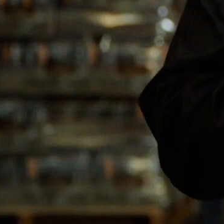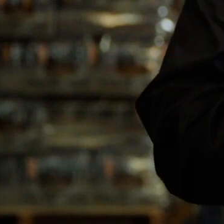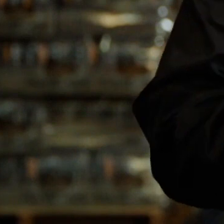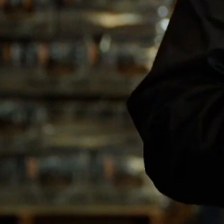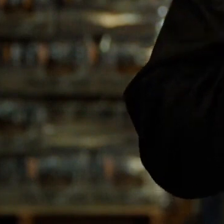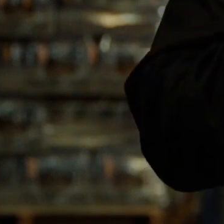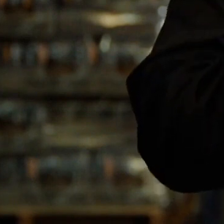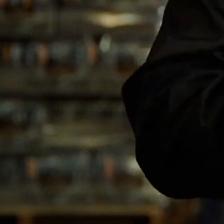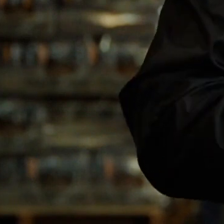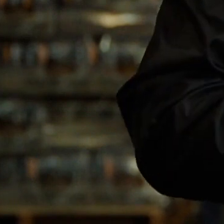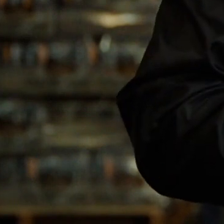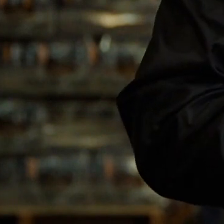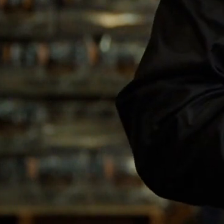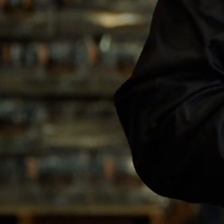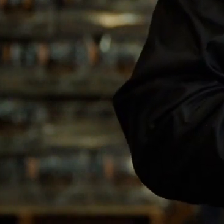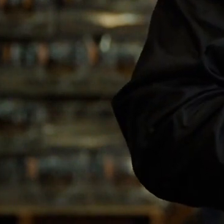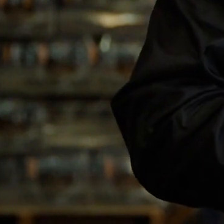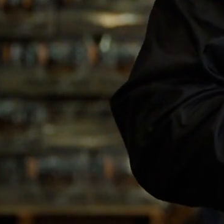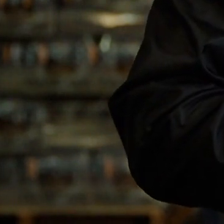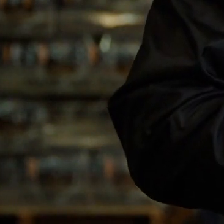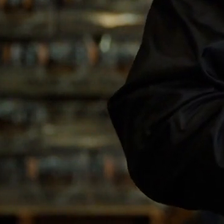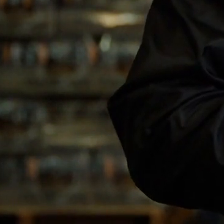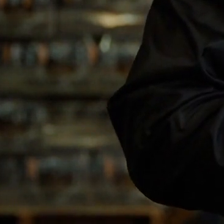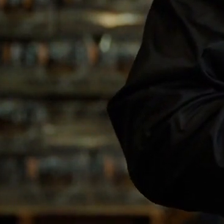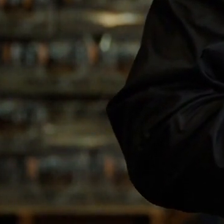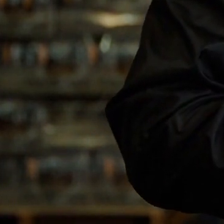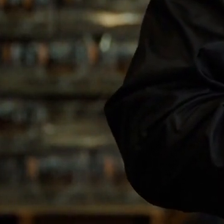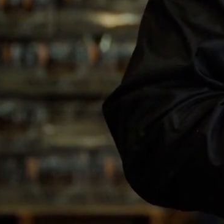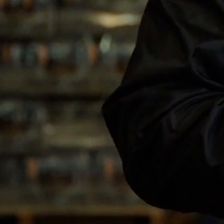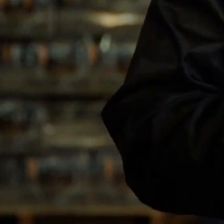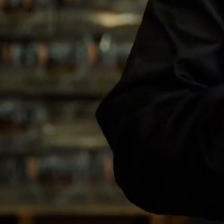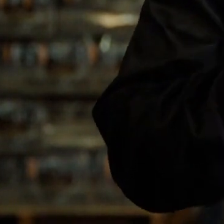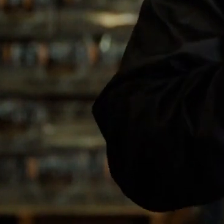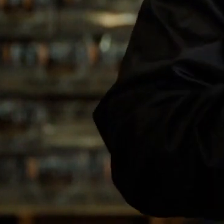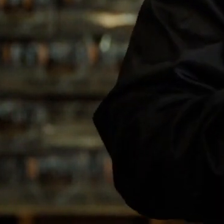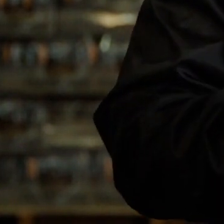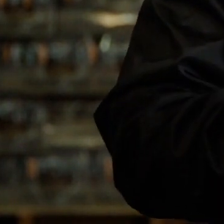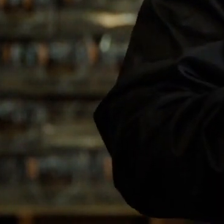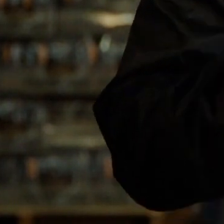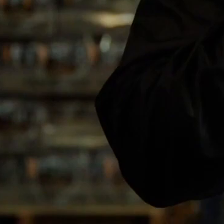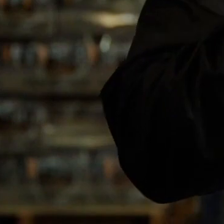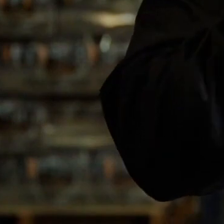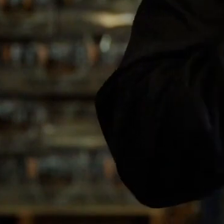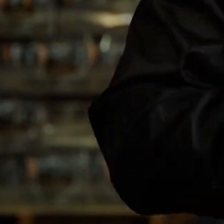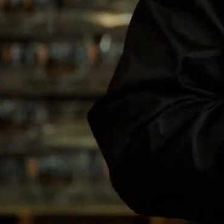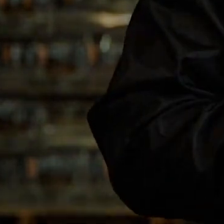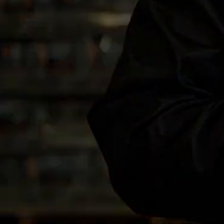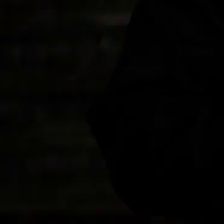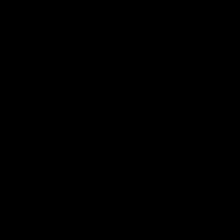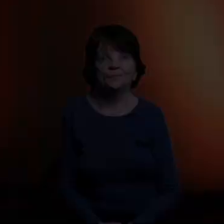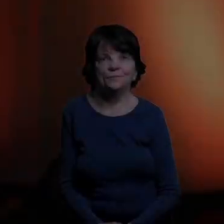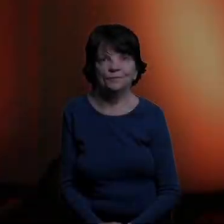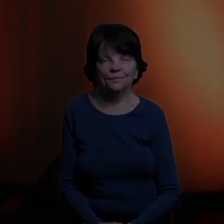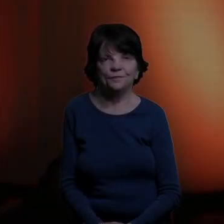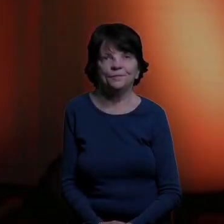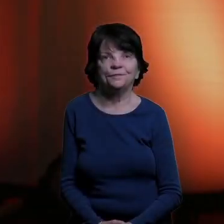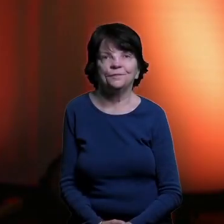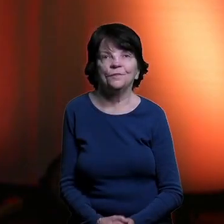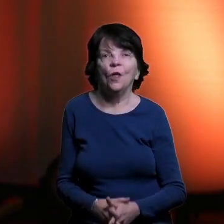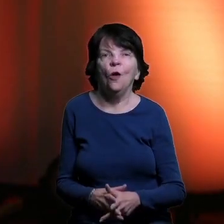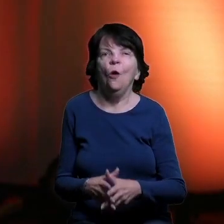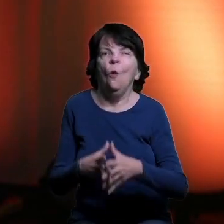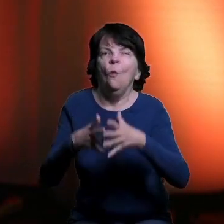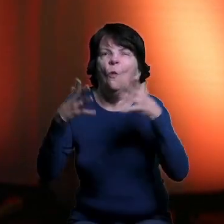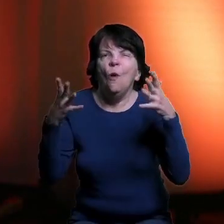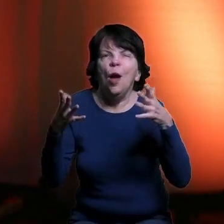help us deliver more truckloads of food and emergency supplies as we press on to the next 10 million meals. What